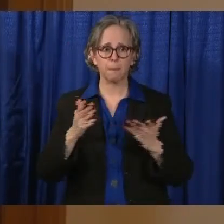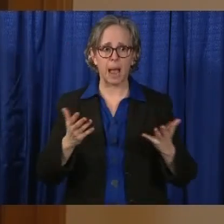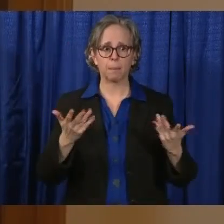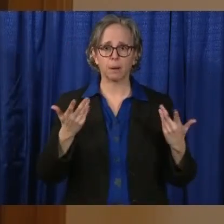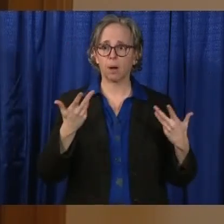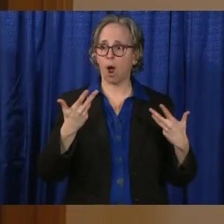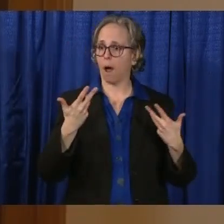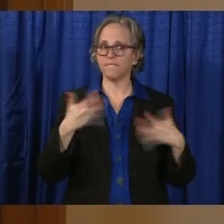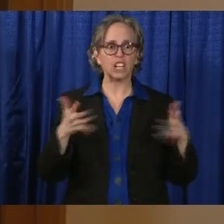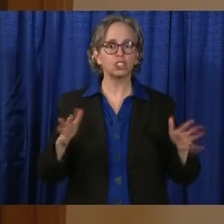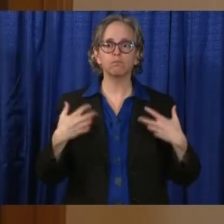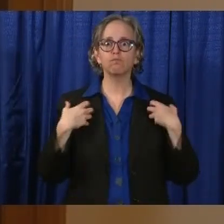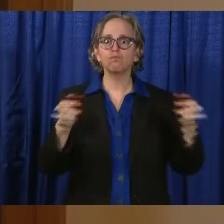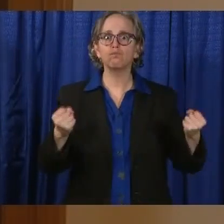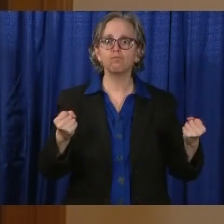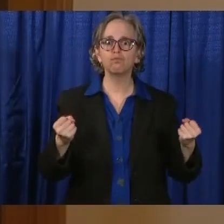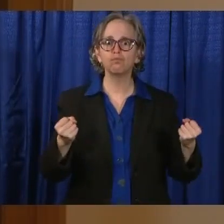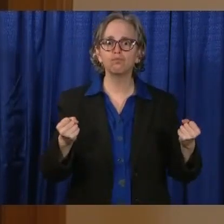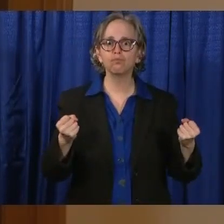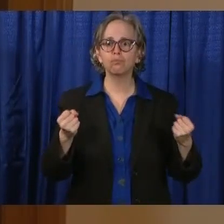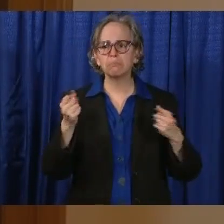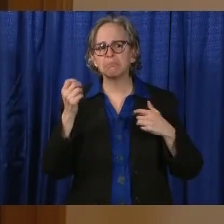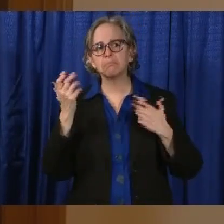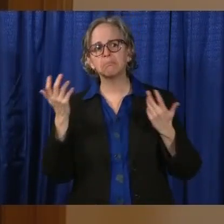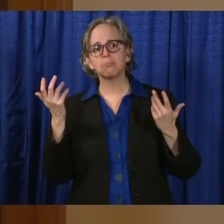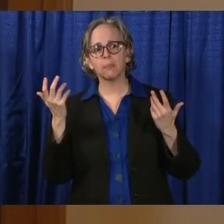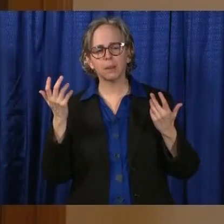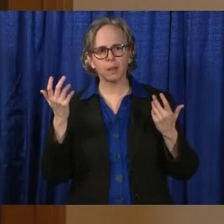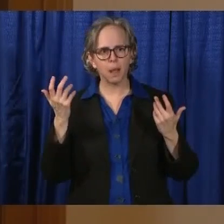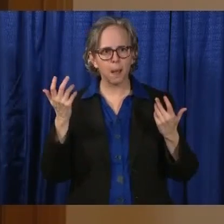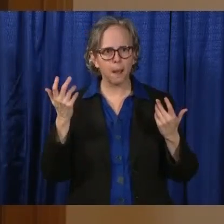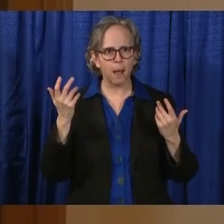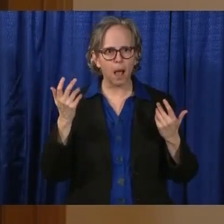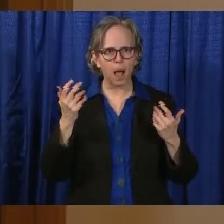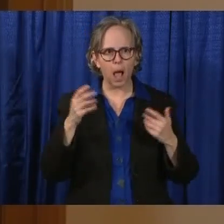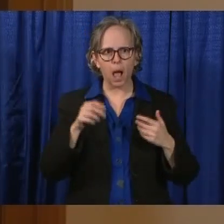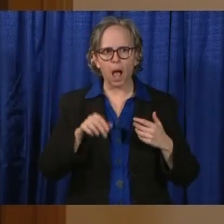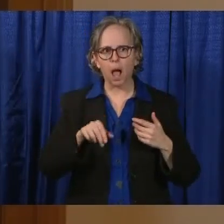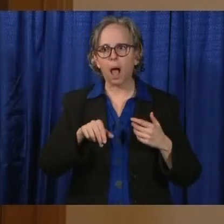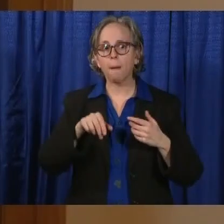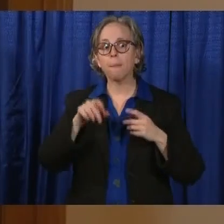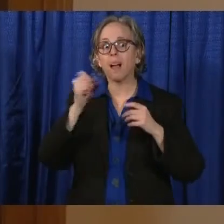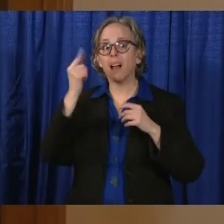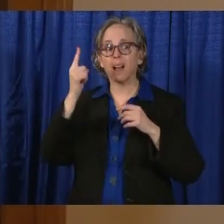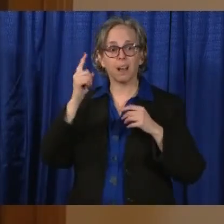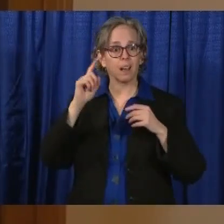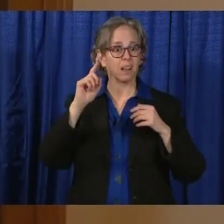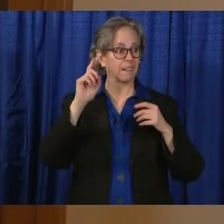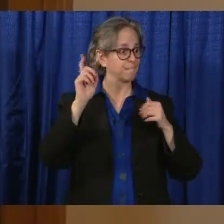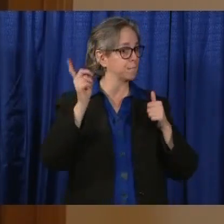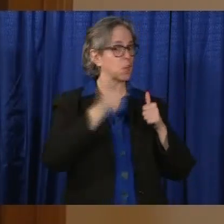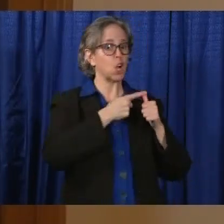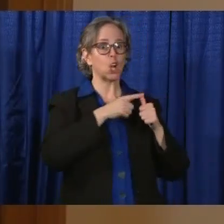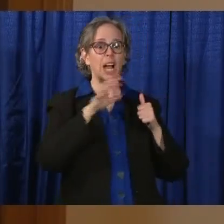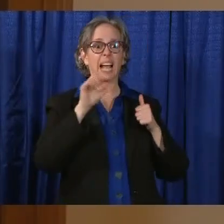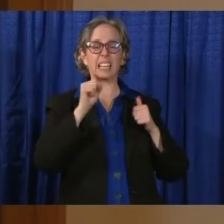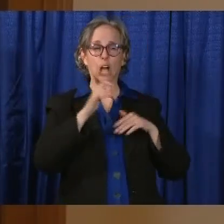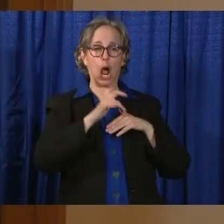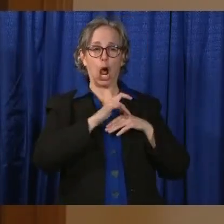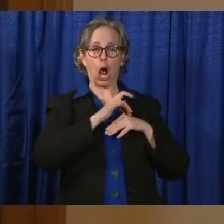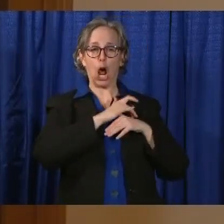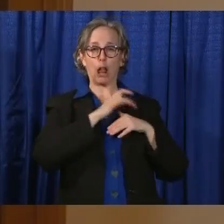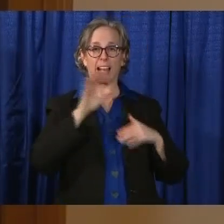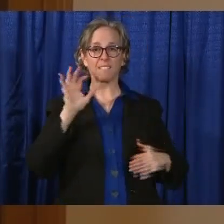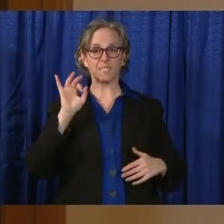that the onset of the first illness for our first case was around early February. So we know folks in